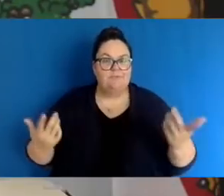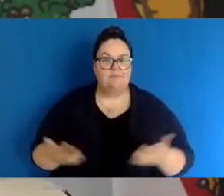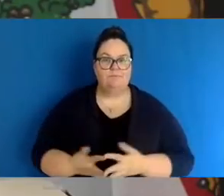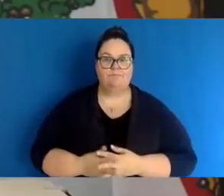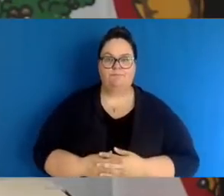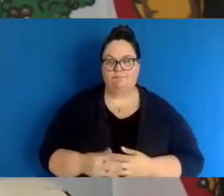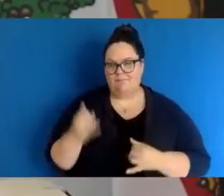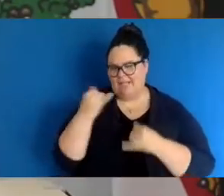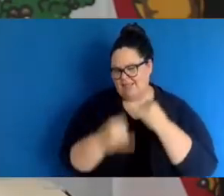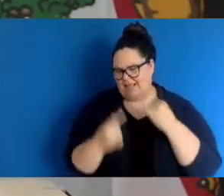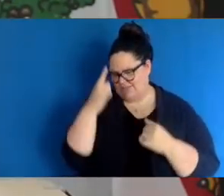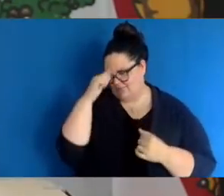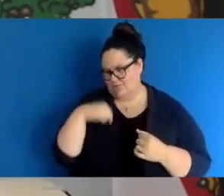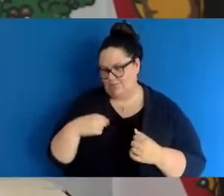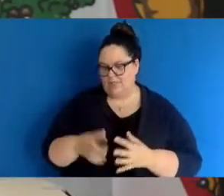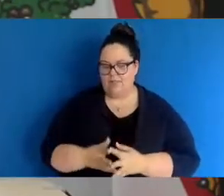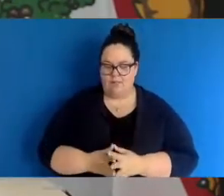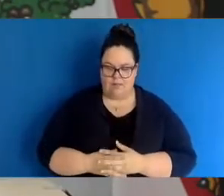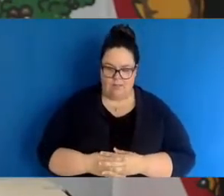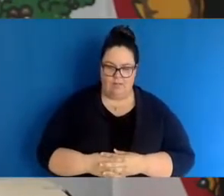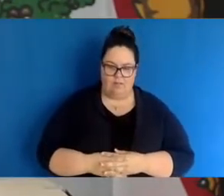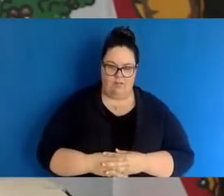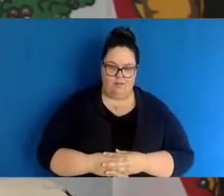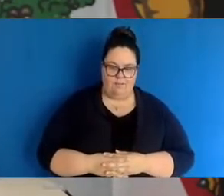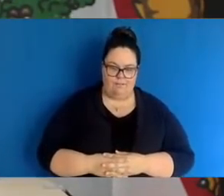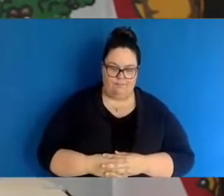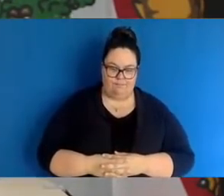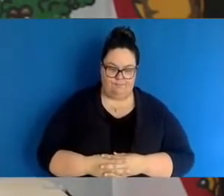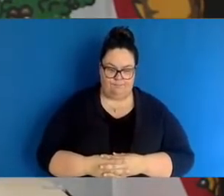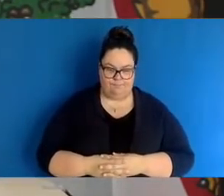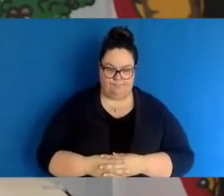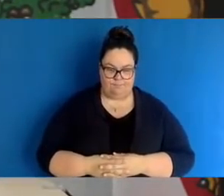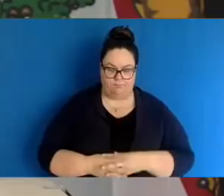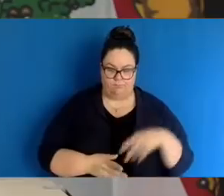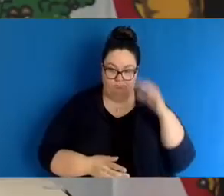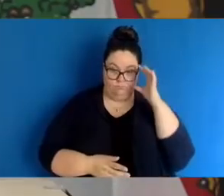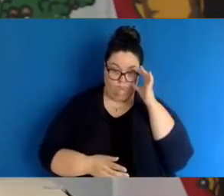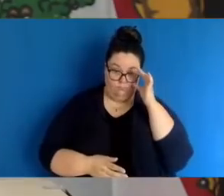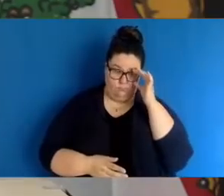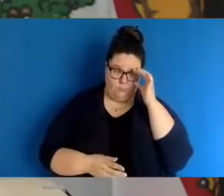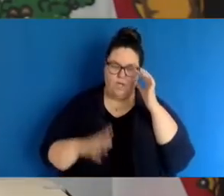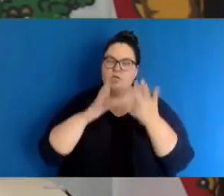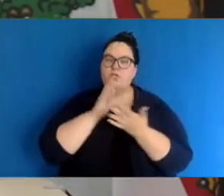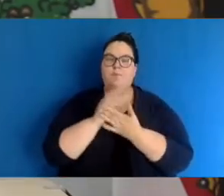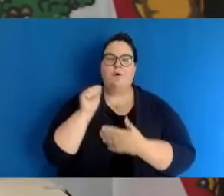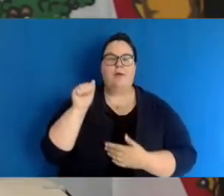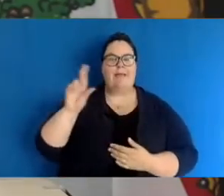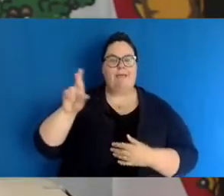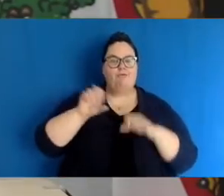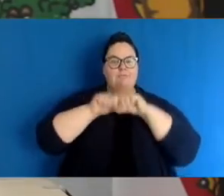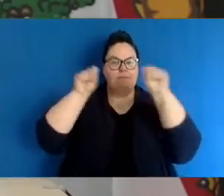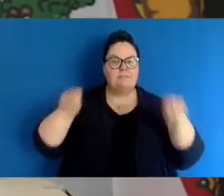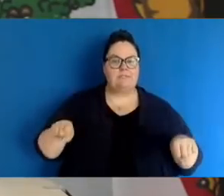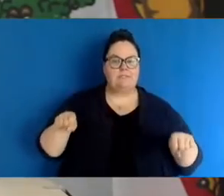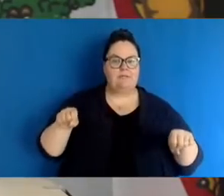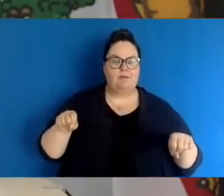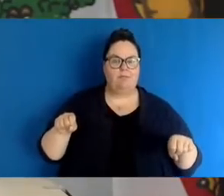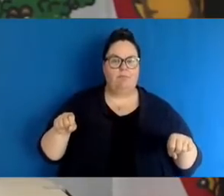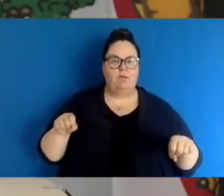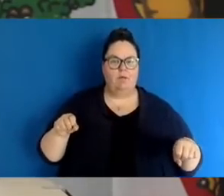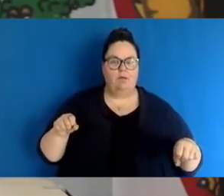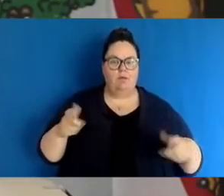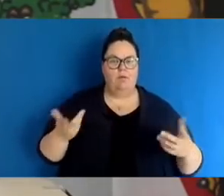Last thing for me. There is a reference, I guess, to ventilation. Improvements to ventilation should occur